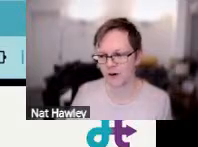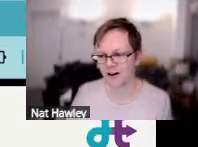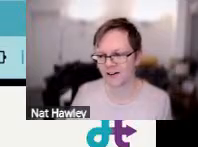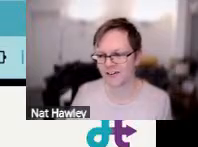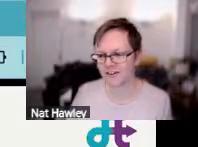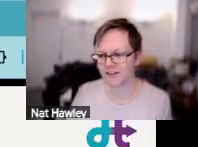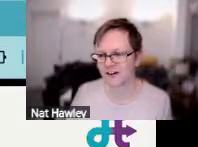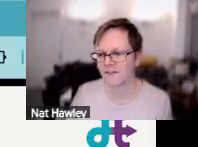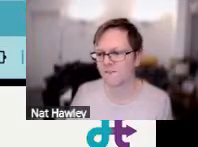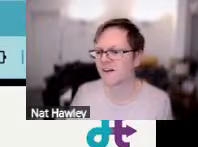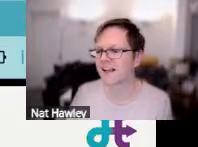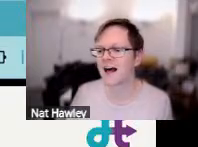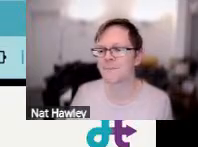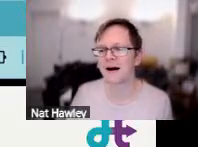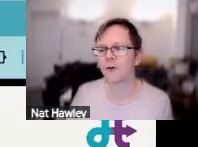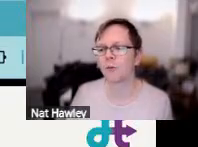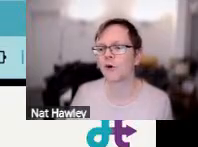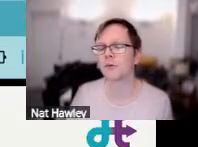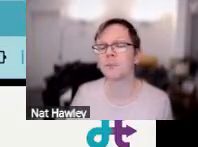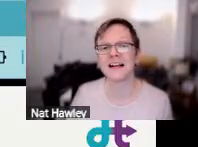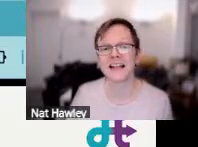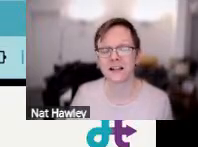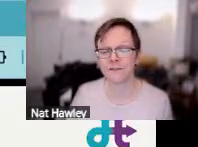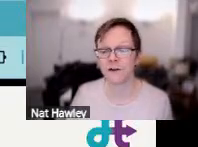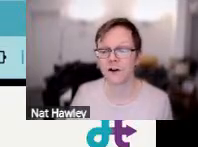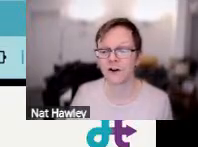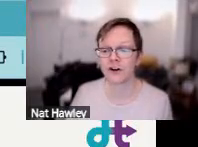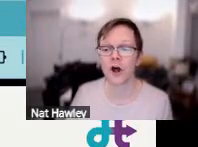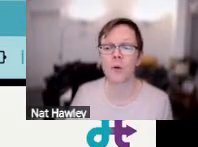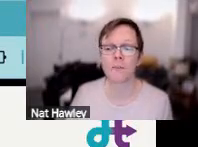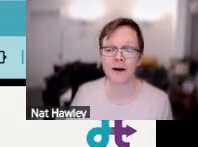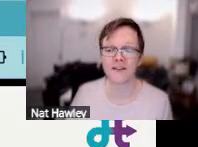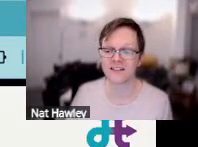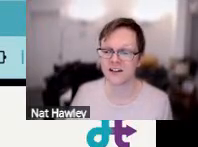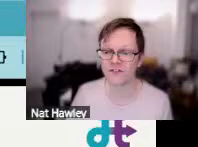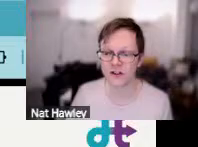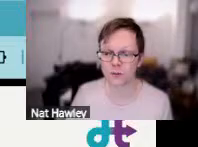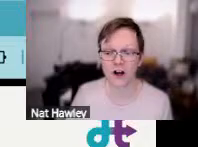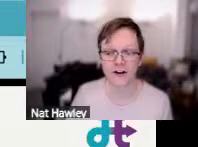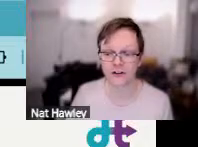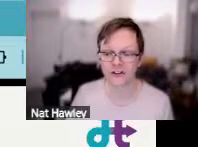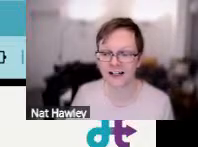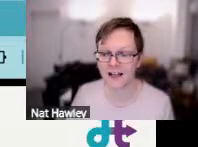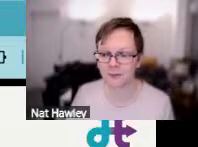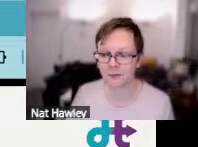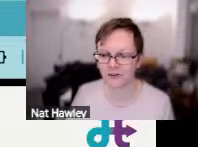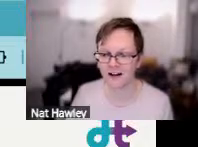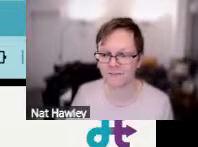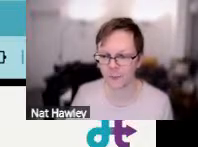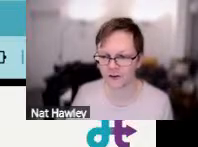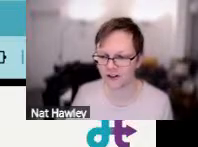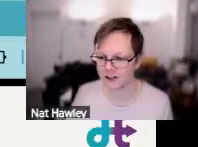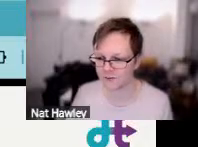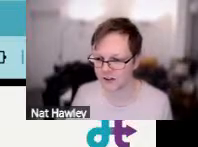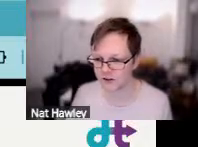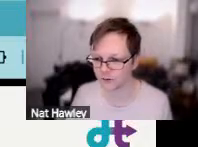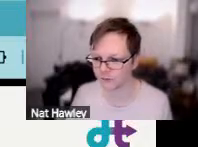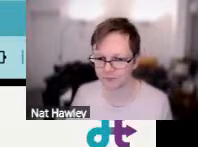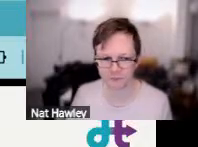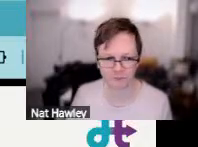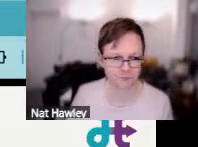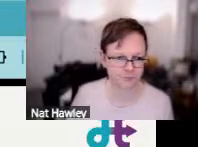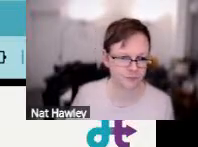brain works, forget about what you believe to know about these individual diagnostic labels, and focus on the